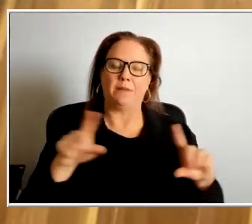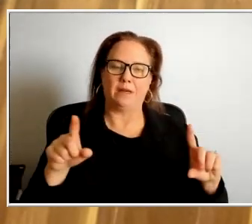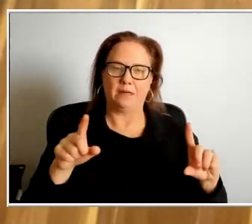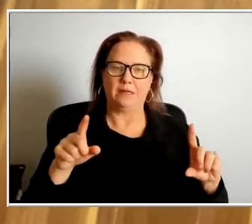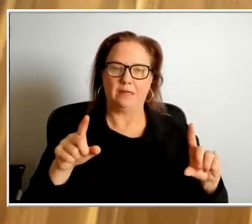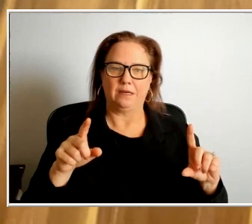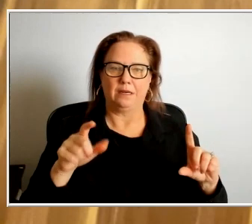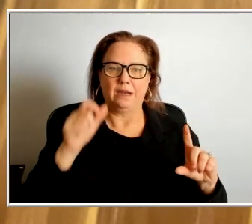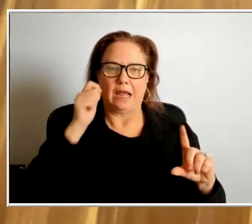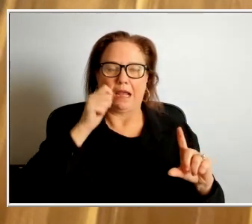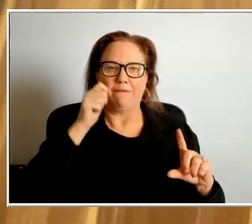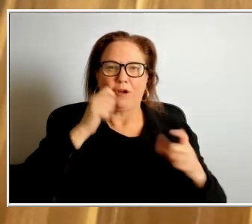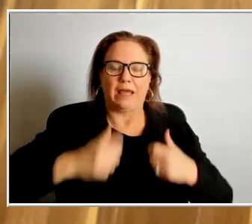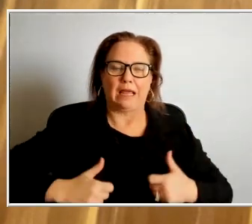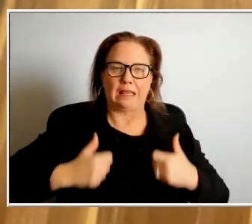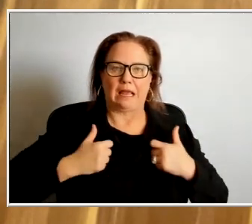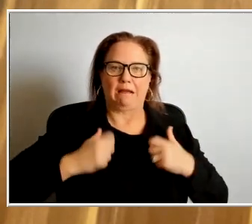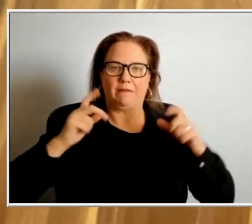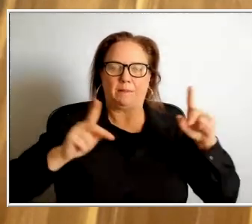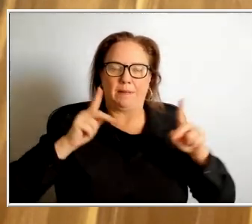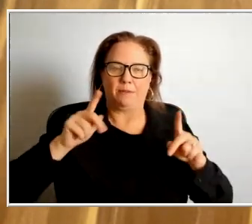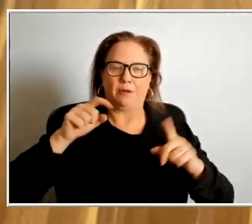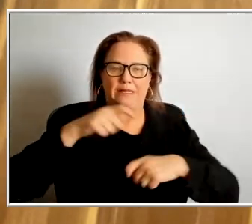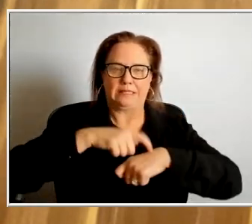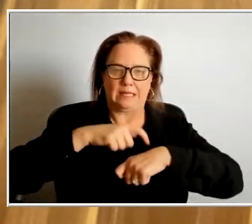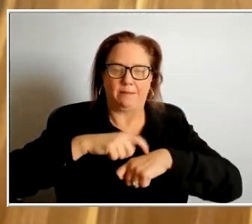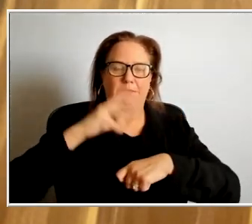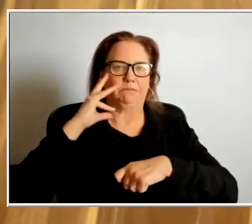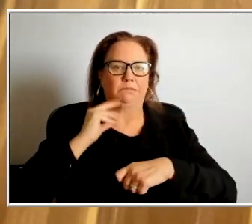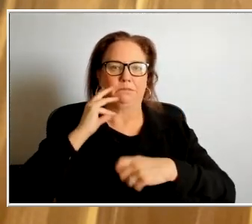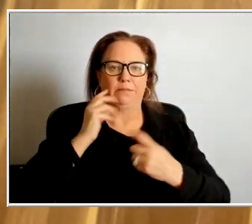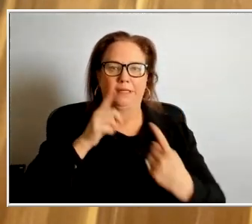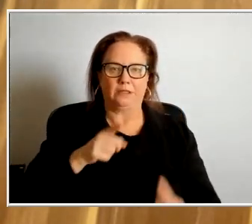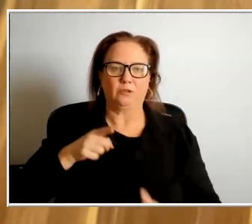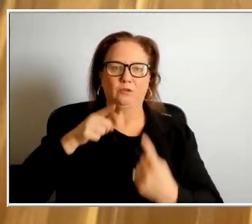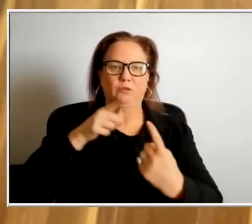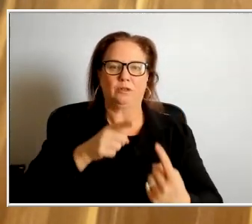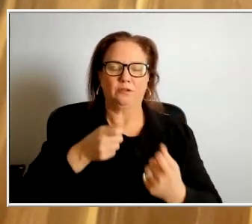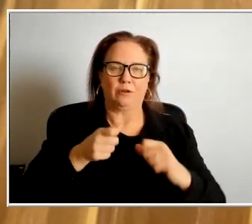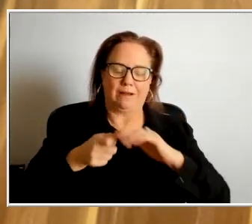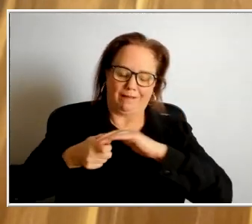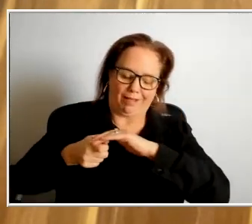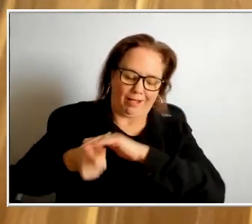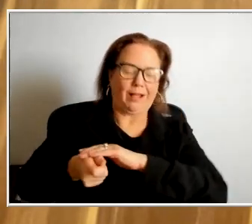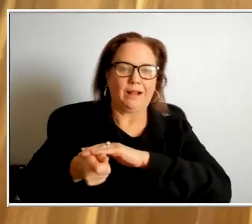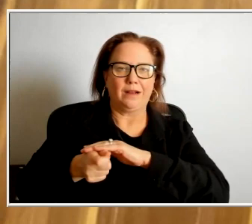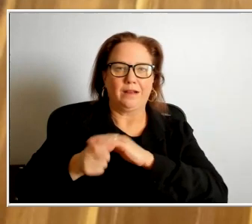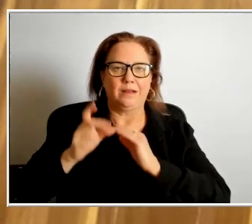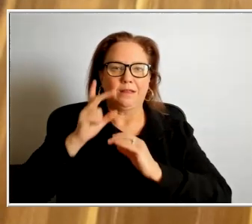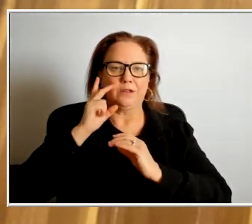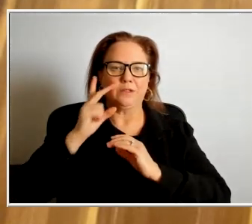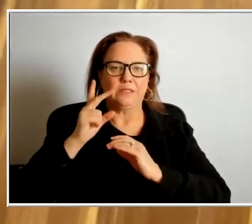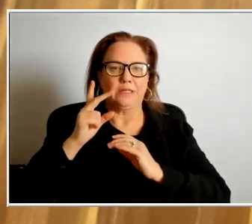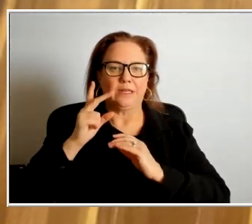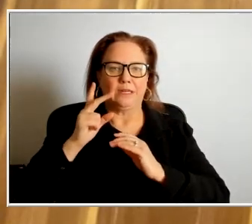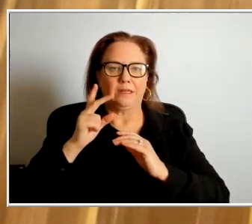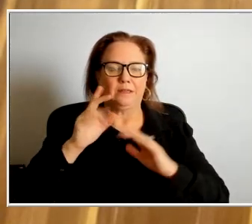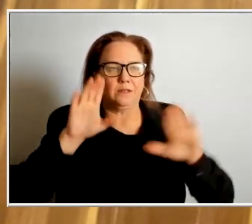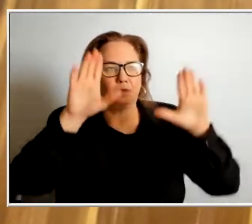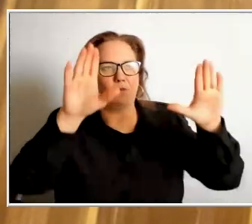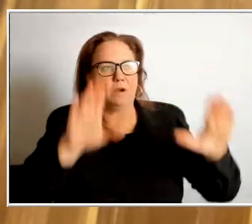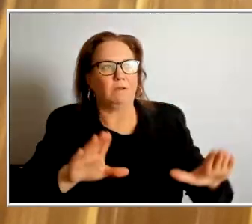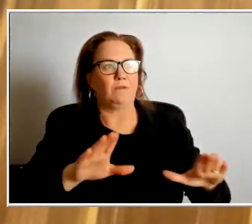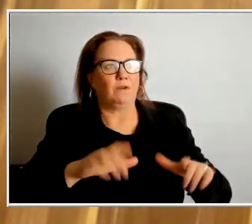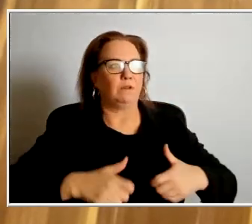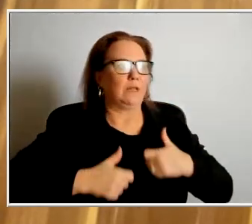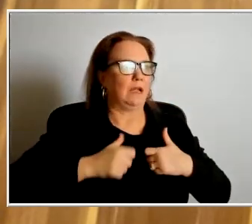just everyday life. People in these times are going through so many struggles, and they're trying to hide them because they're seeing all this glamorous life on TikTok